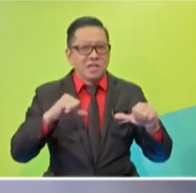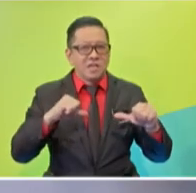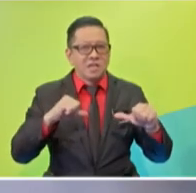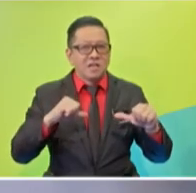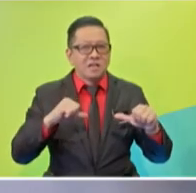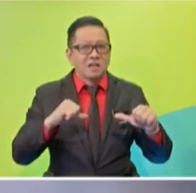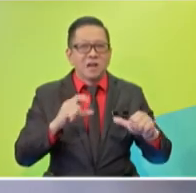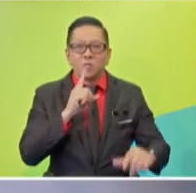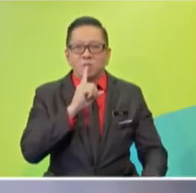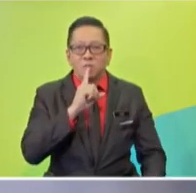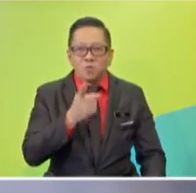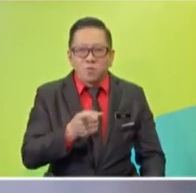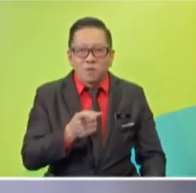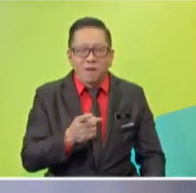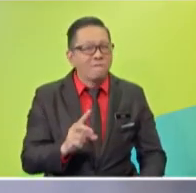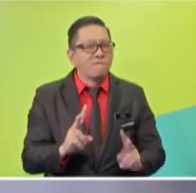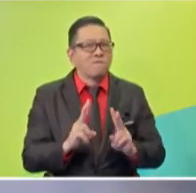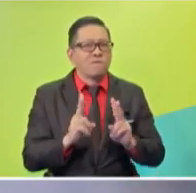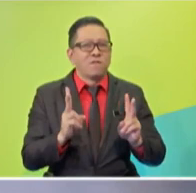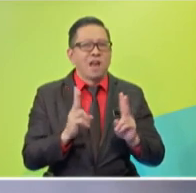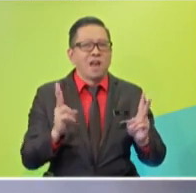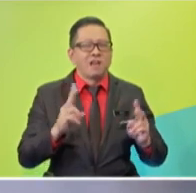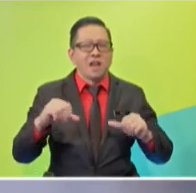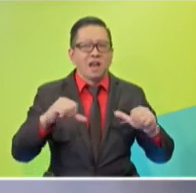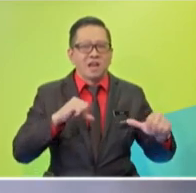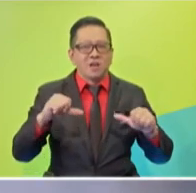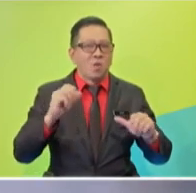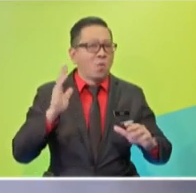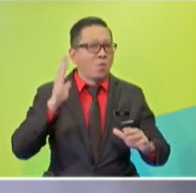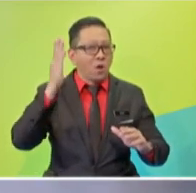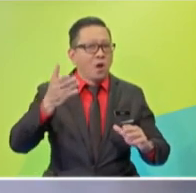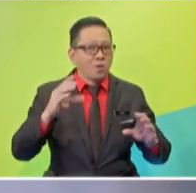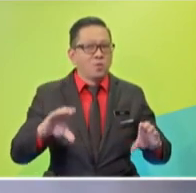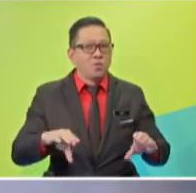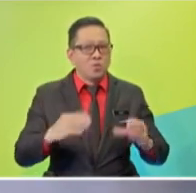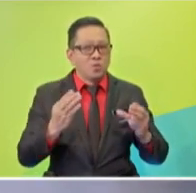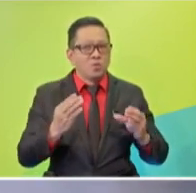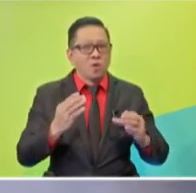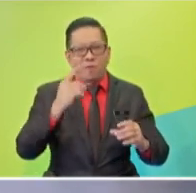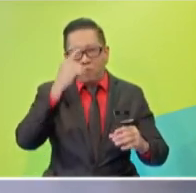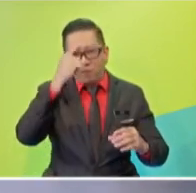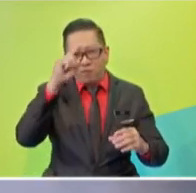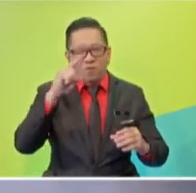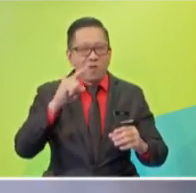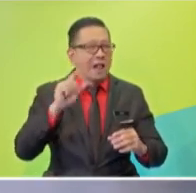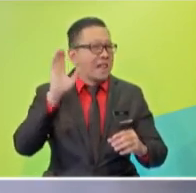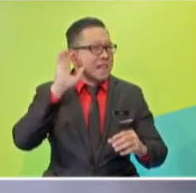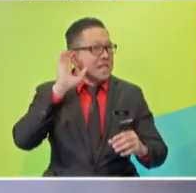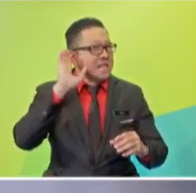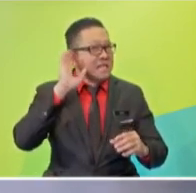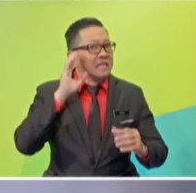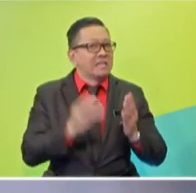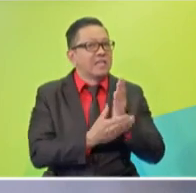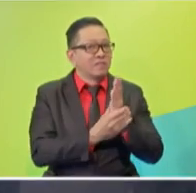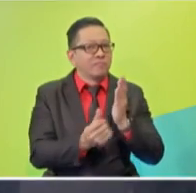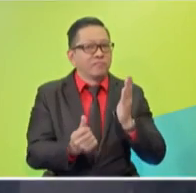I'm pretty sure it's one of the many activities that Mr. Haikal will do for listening skills, to test listening skills. Okay,